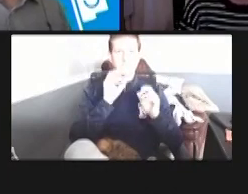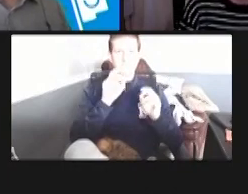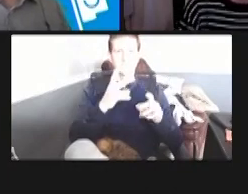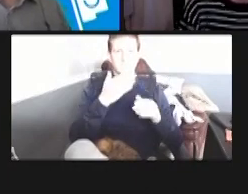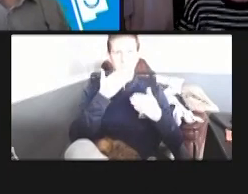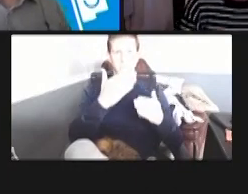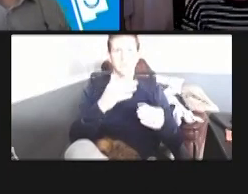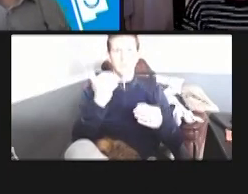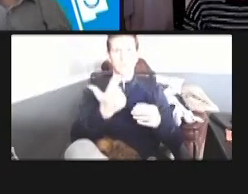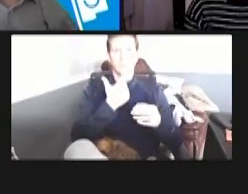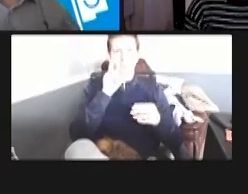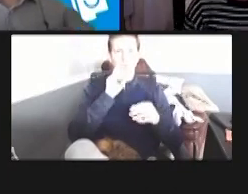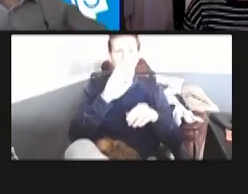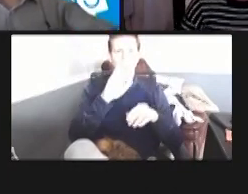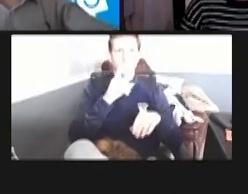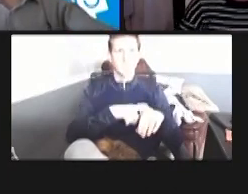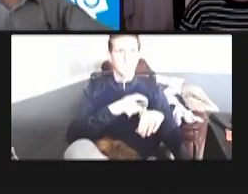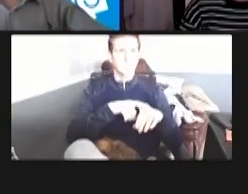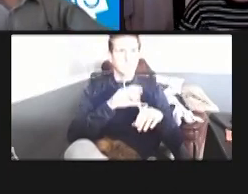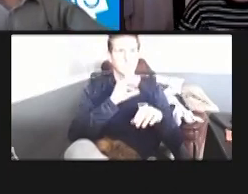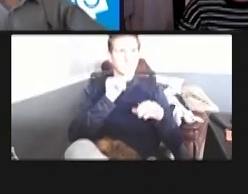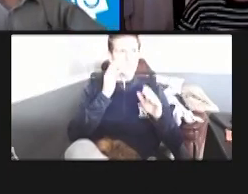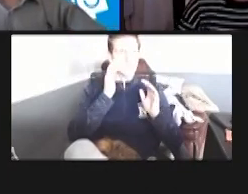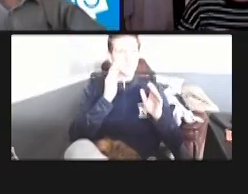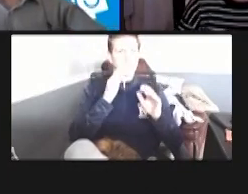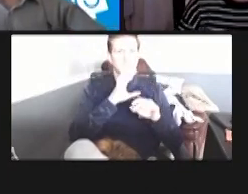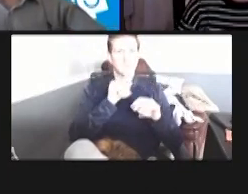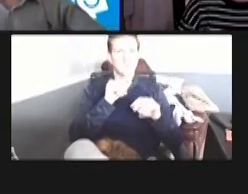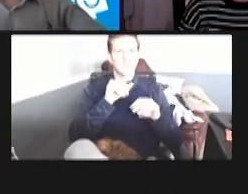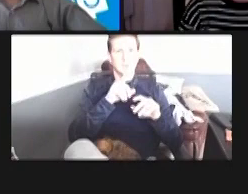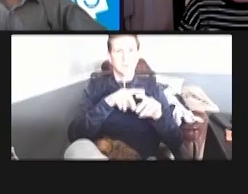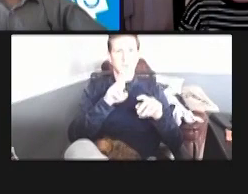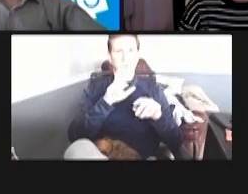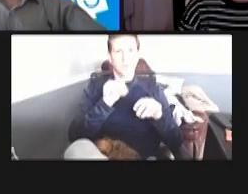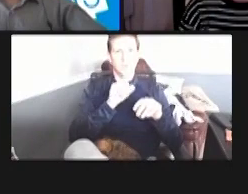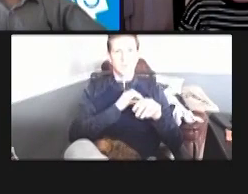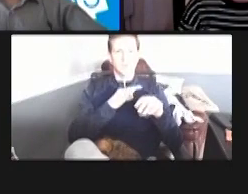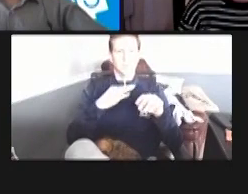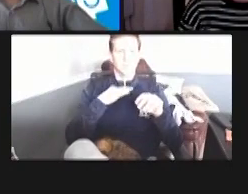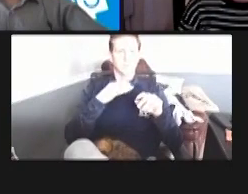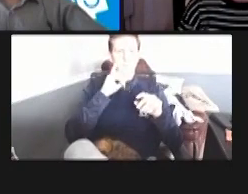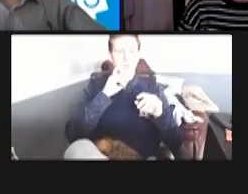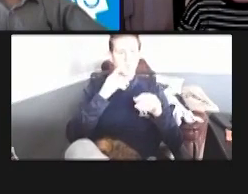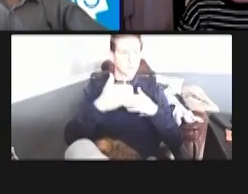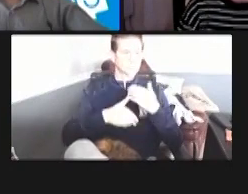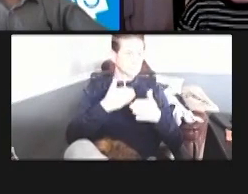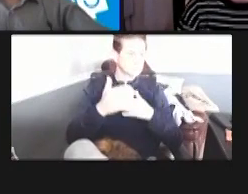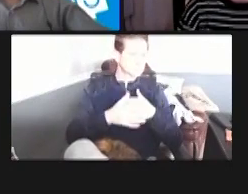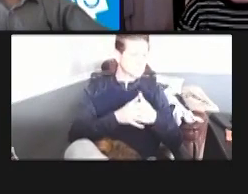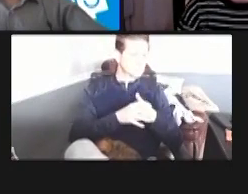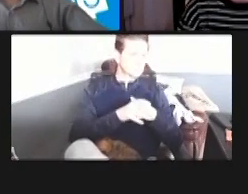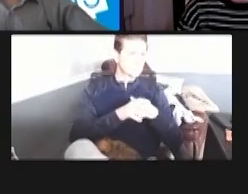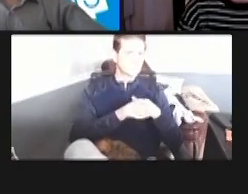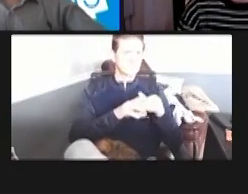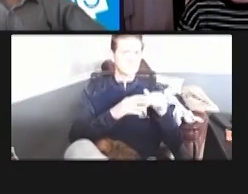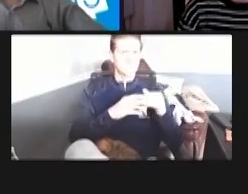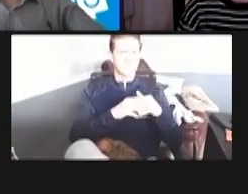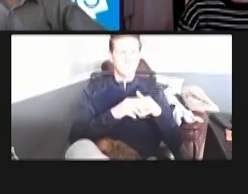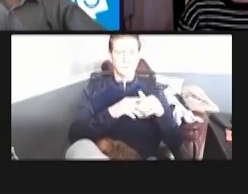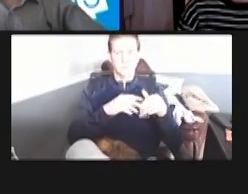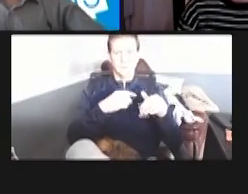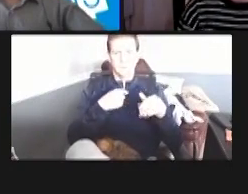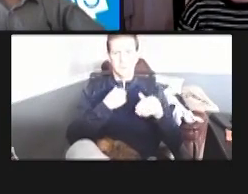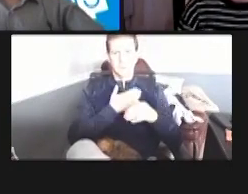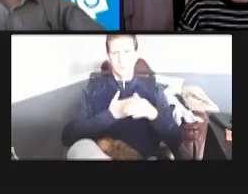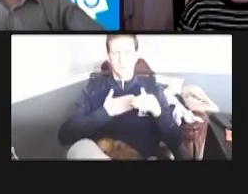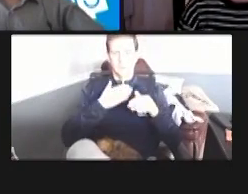you, everyone, for your time and attention, and to URA staff for shepherding us along. I'll entertain a motion